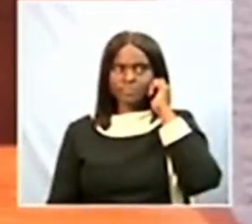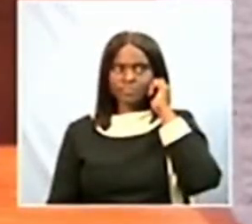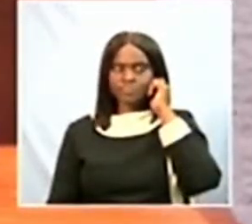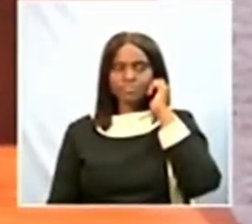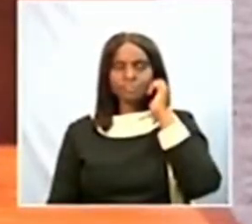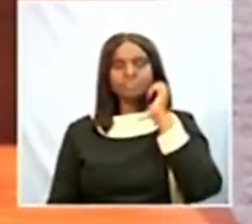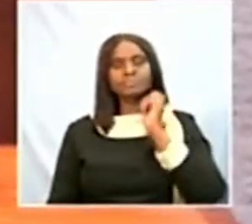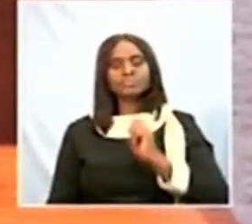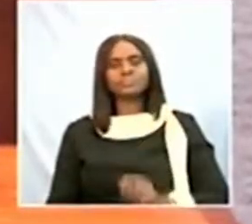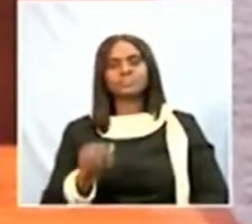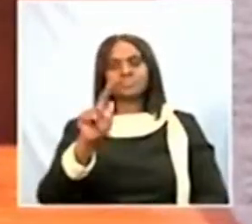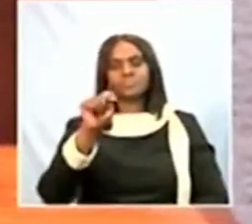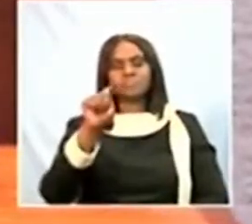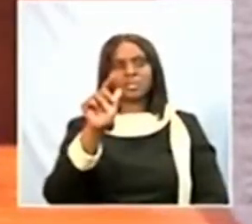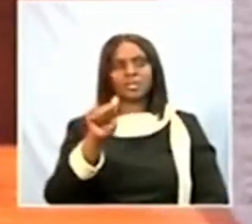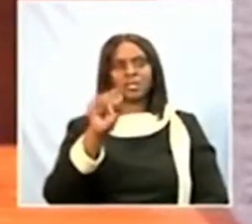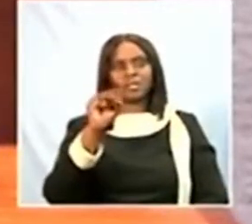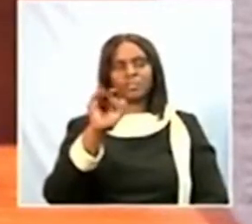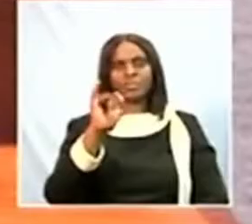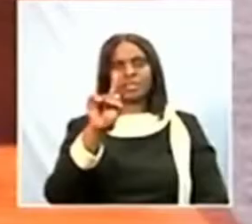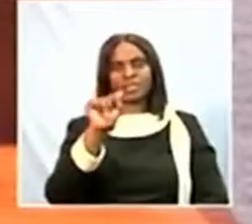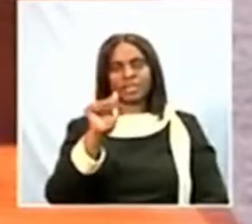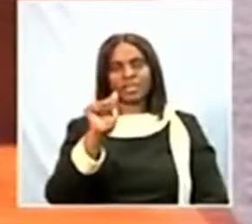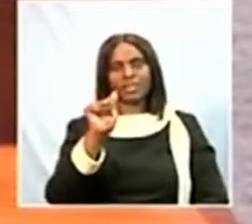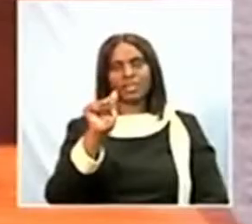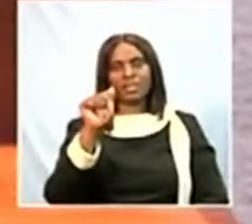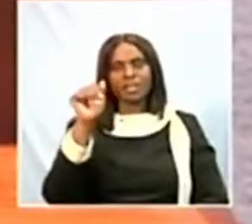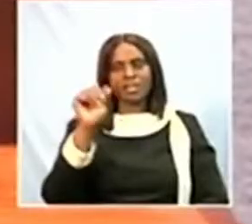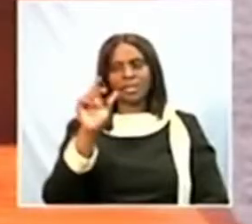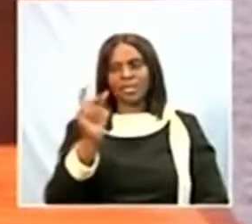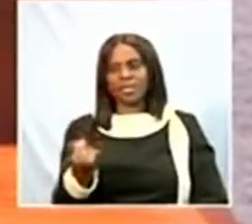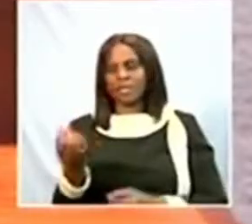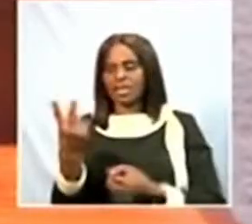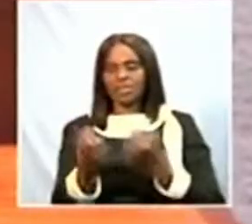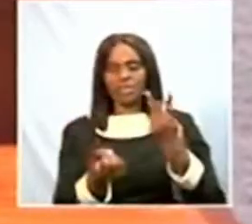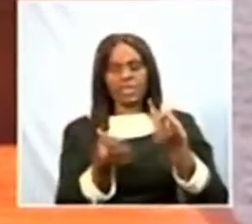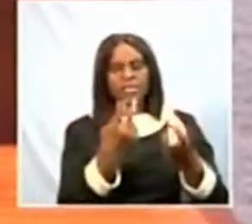Honorable Tamika Yowela, Kawata Constituency.